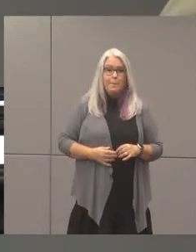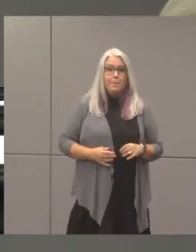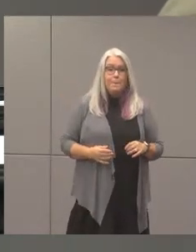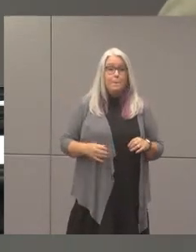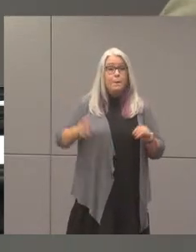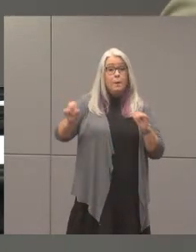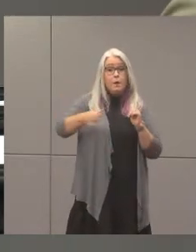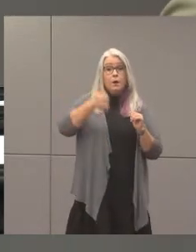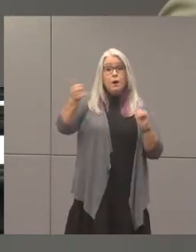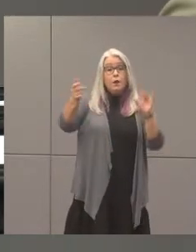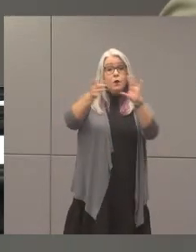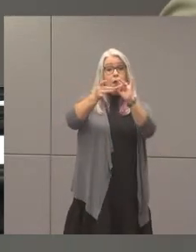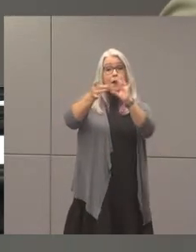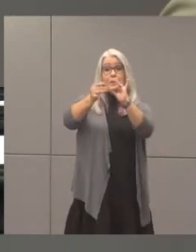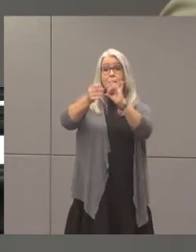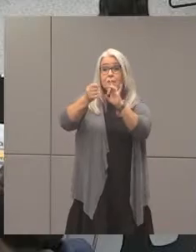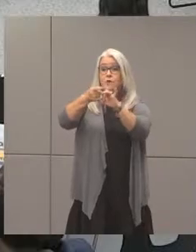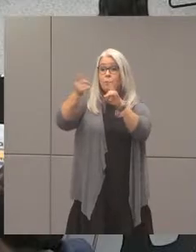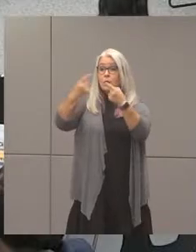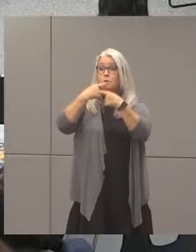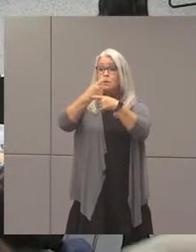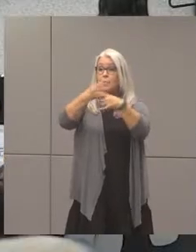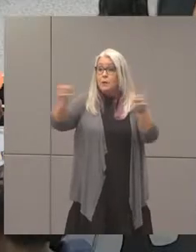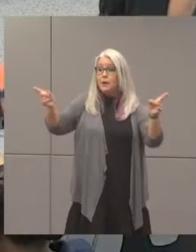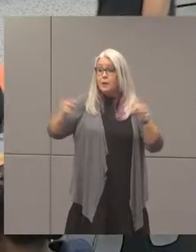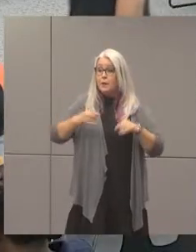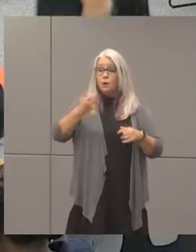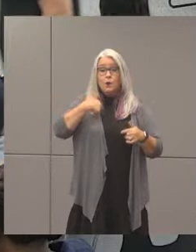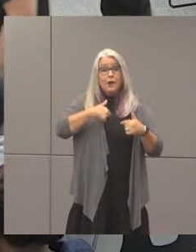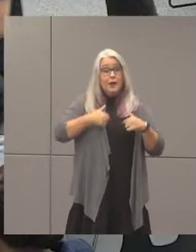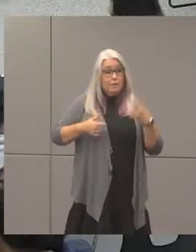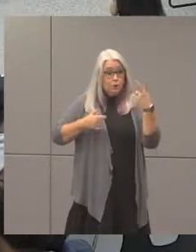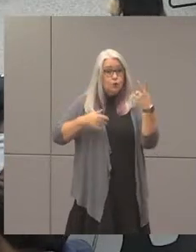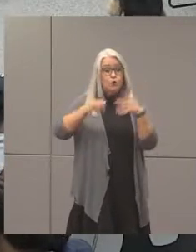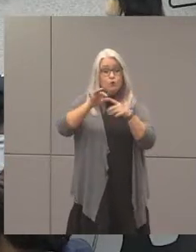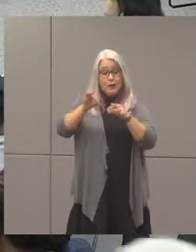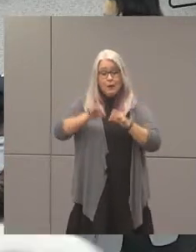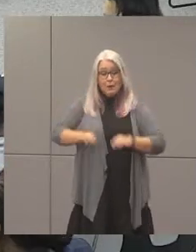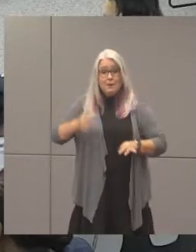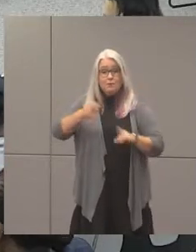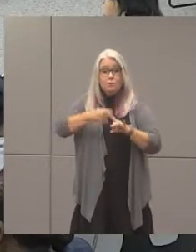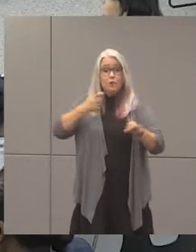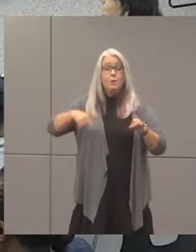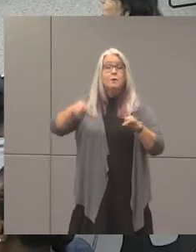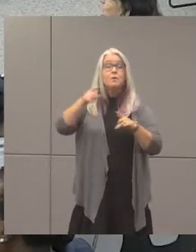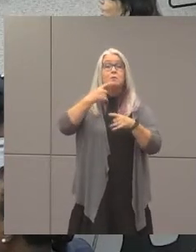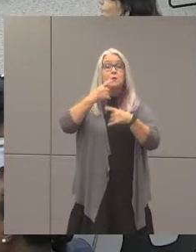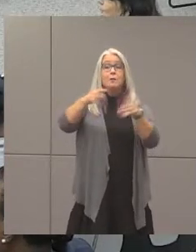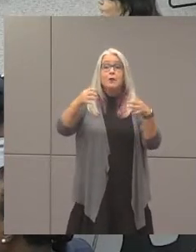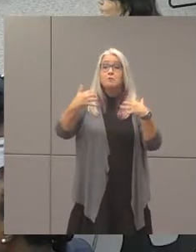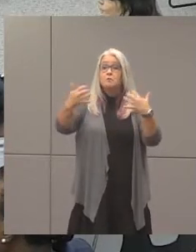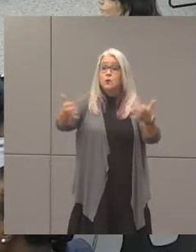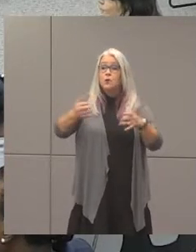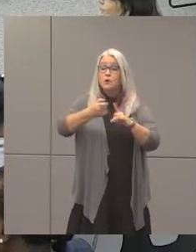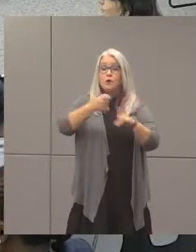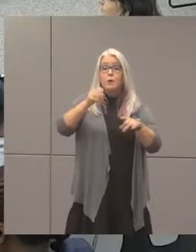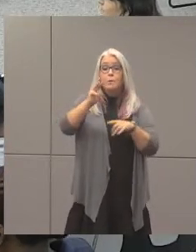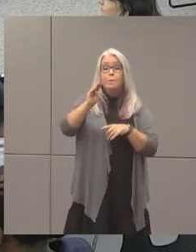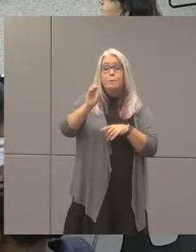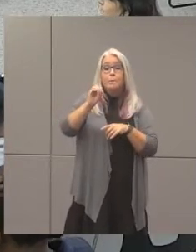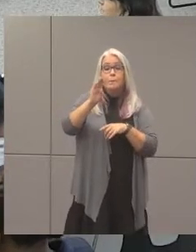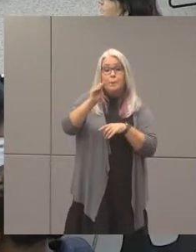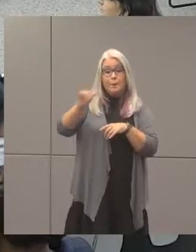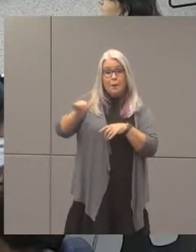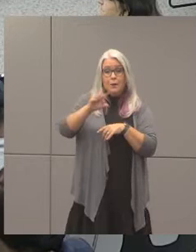Are there any comments from the public? There are. We have 2 comments. The first one is from Bobby Walton